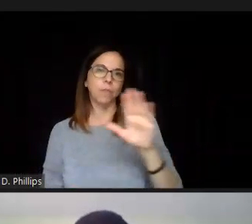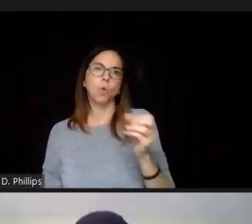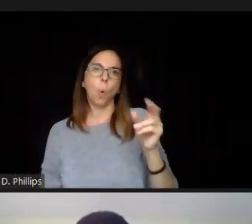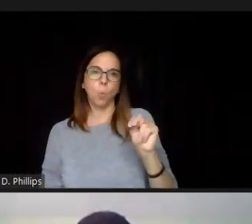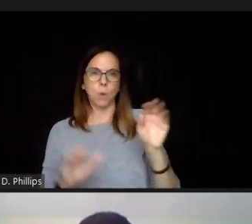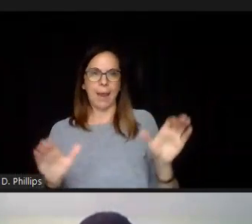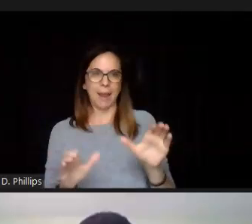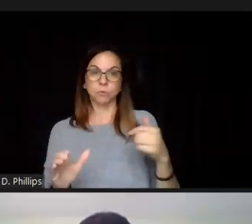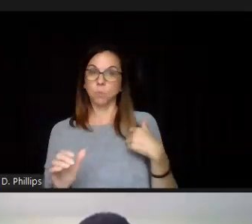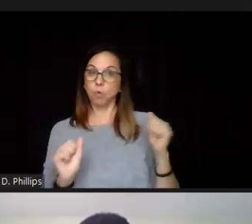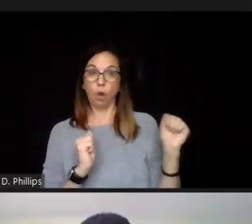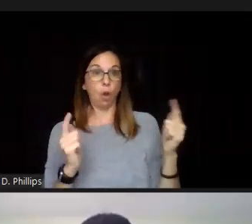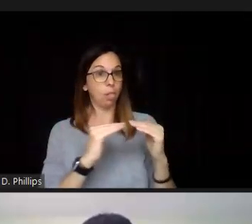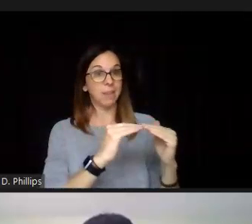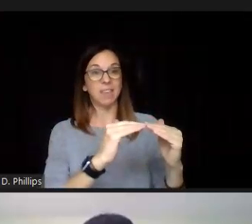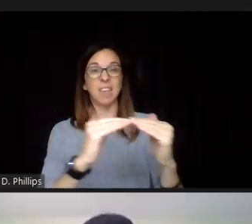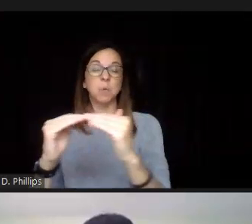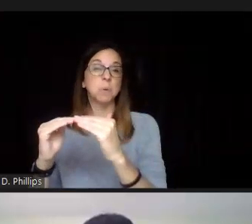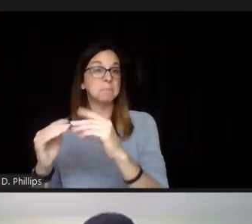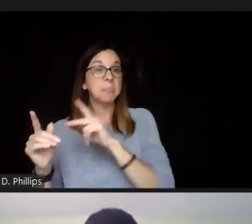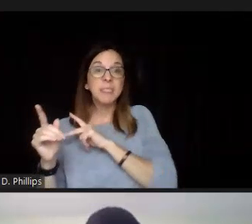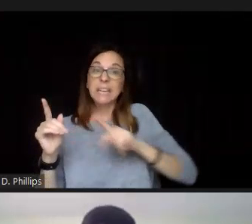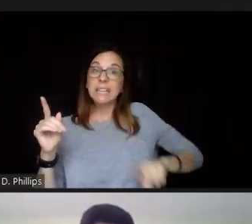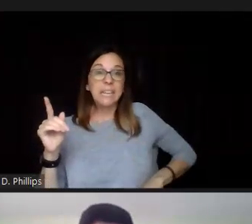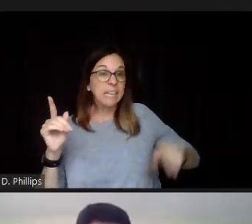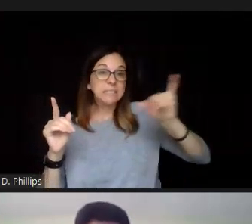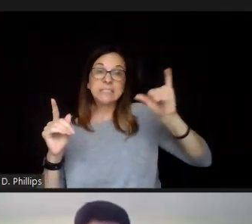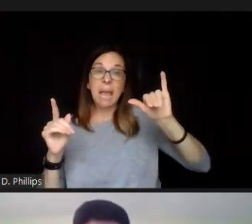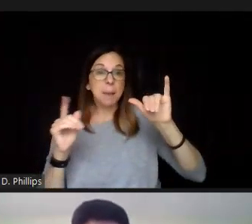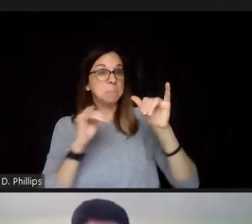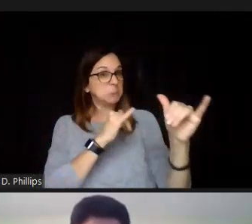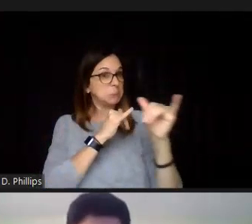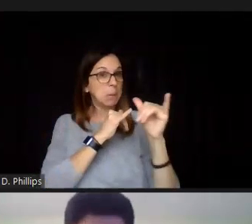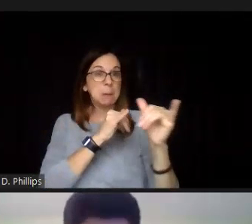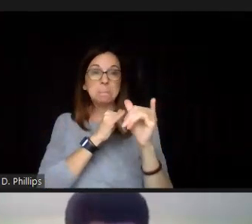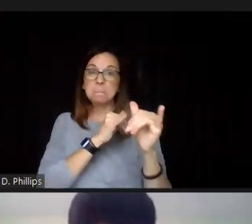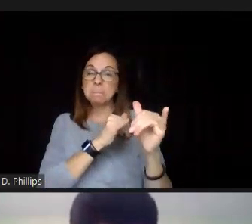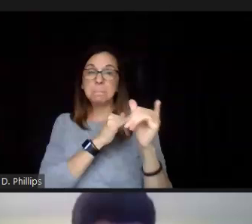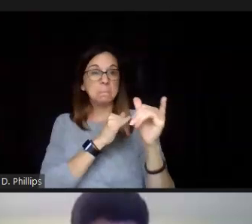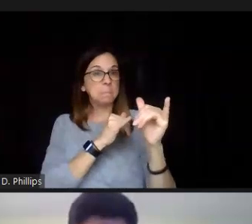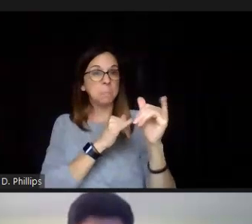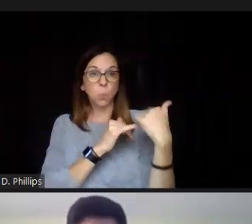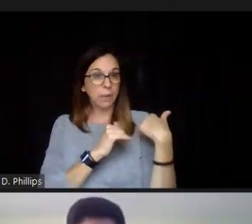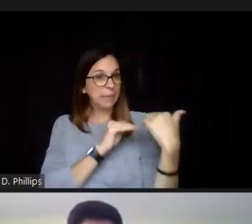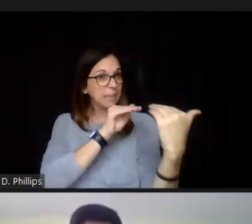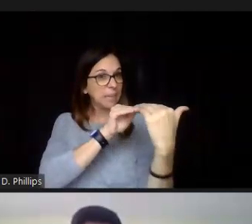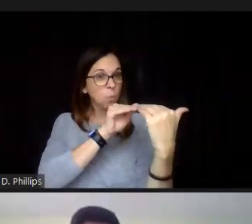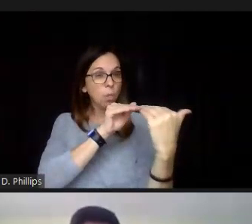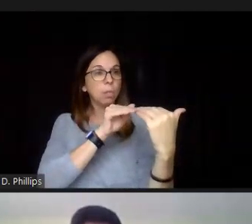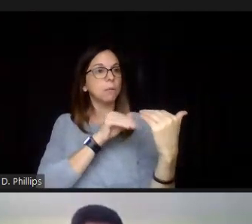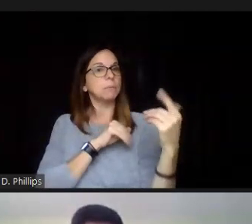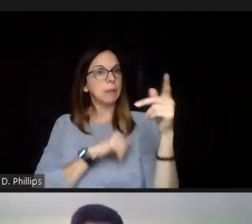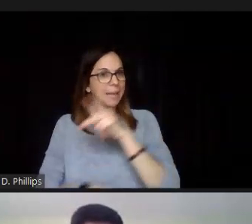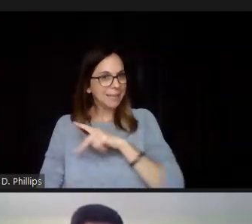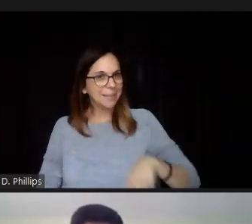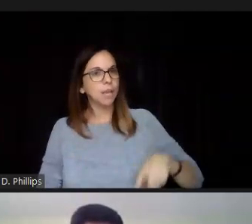right? And that we're all equal, even the king. The king is no better than us. before God. We're all equal, and he should be